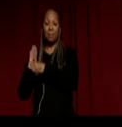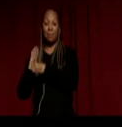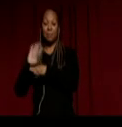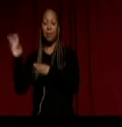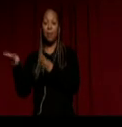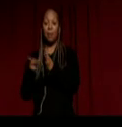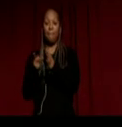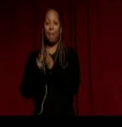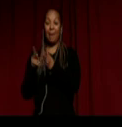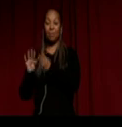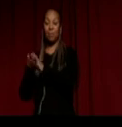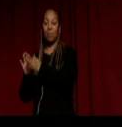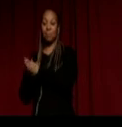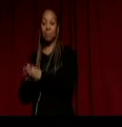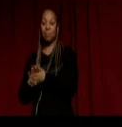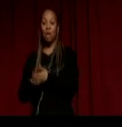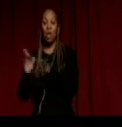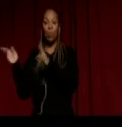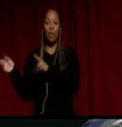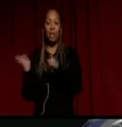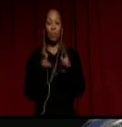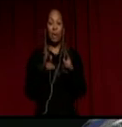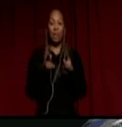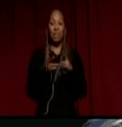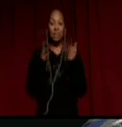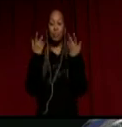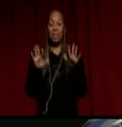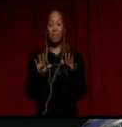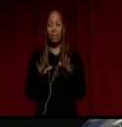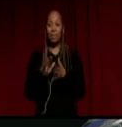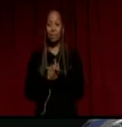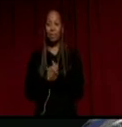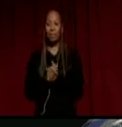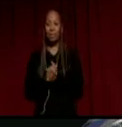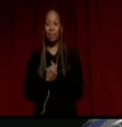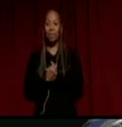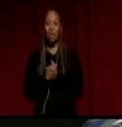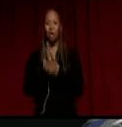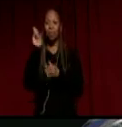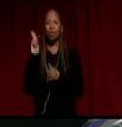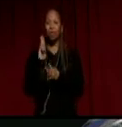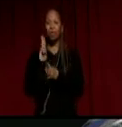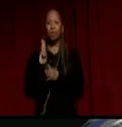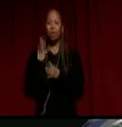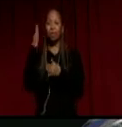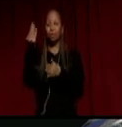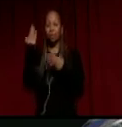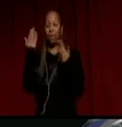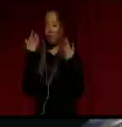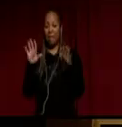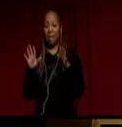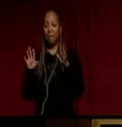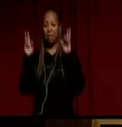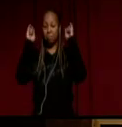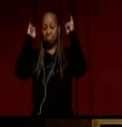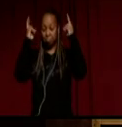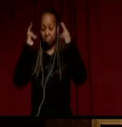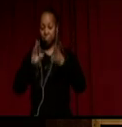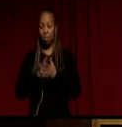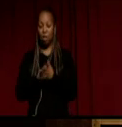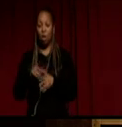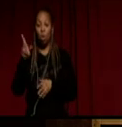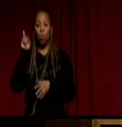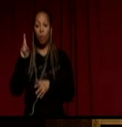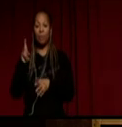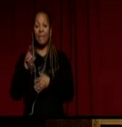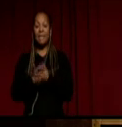community. Dr. Damon Arnold, we are getting ready to go off in a little while. Would you use your closing remarks to tell us anything that we need